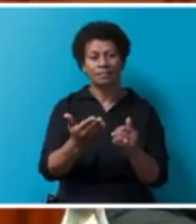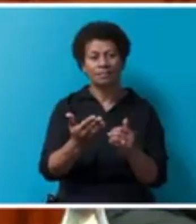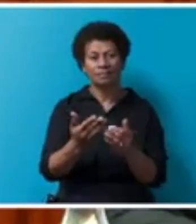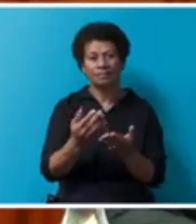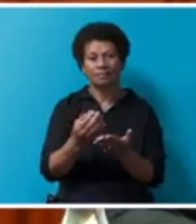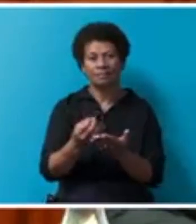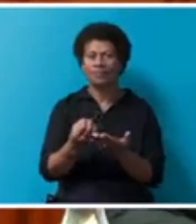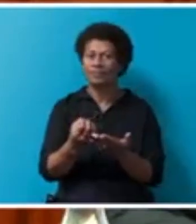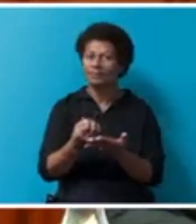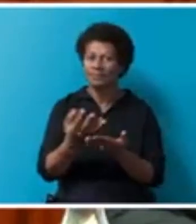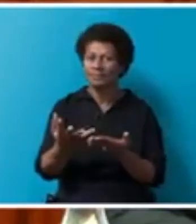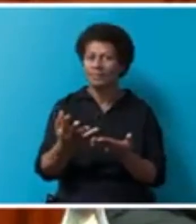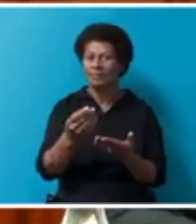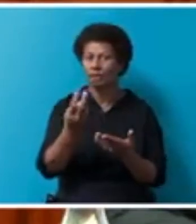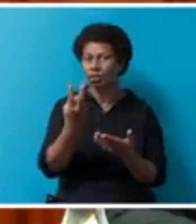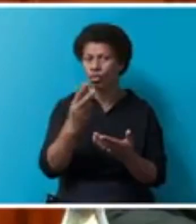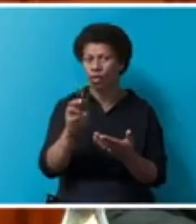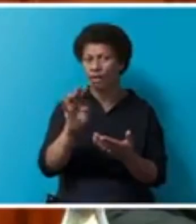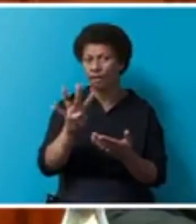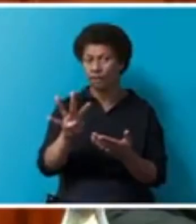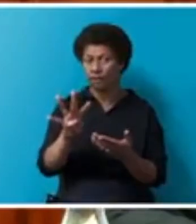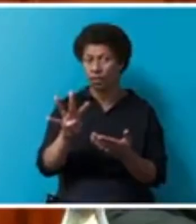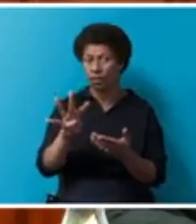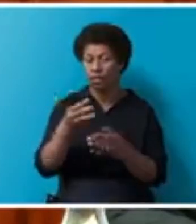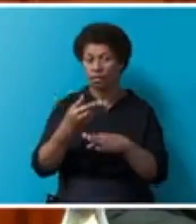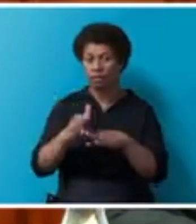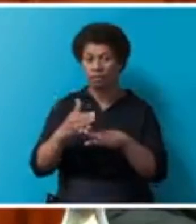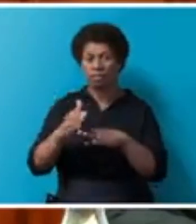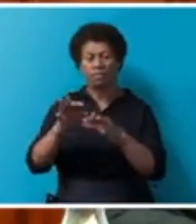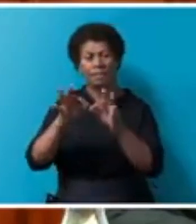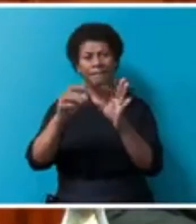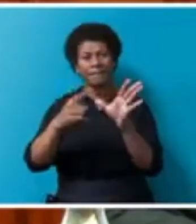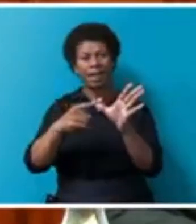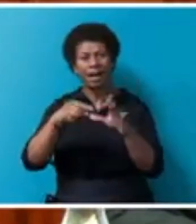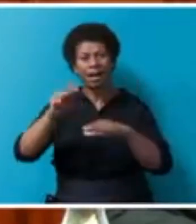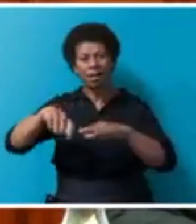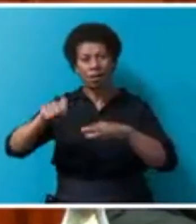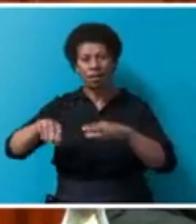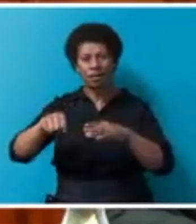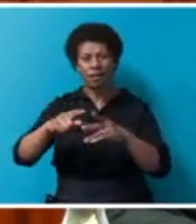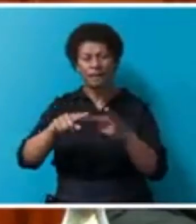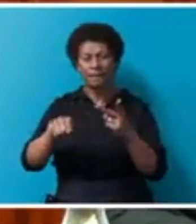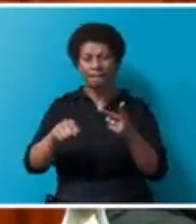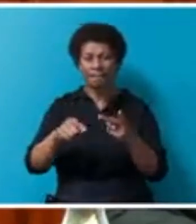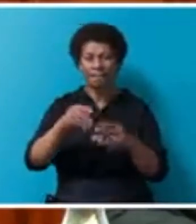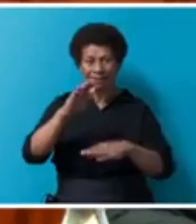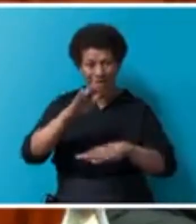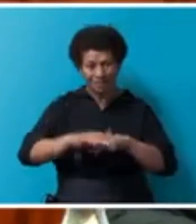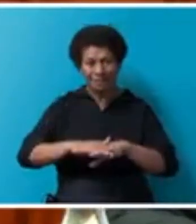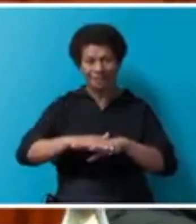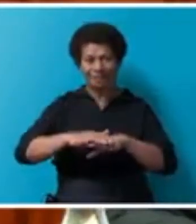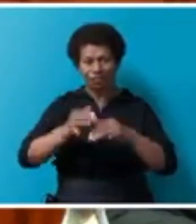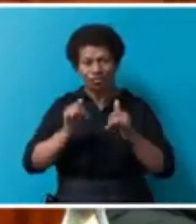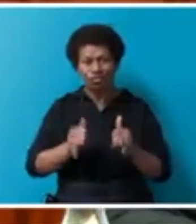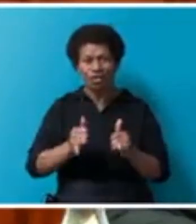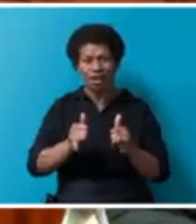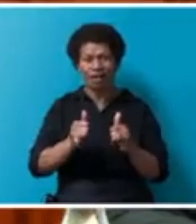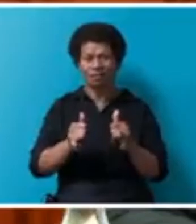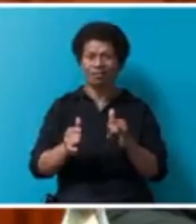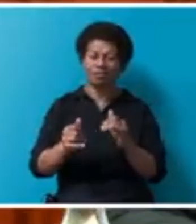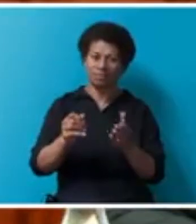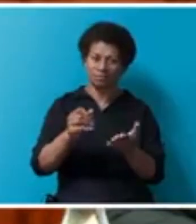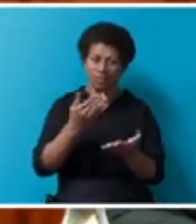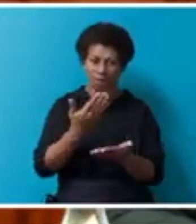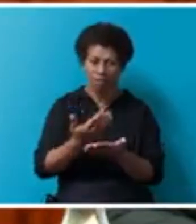workforce, including 24 new positions in the support of the new Bar Court, the back-to-back sitting of the Supreme Court and the Court of Appeal, significantly increasing